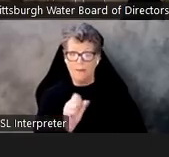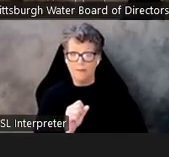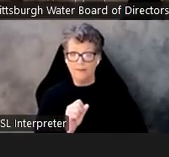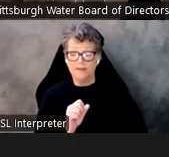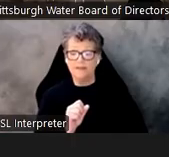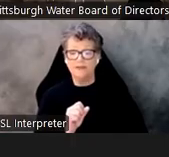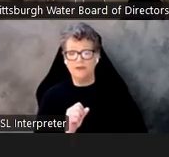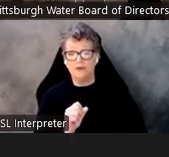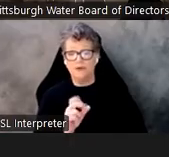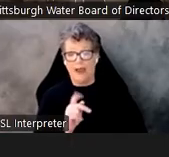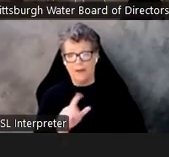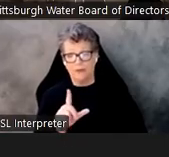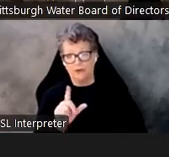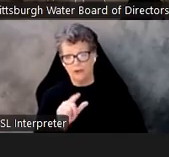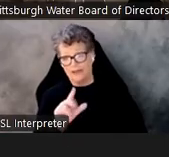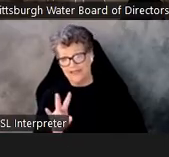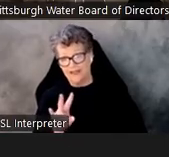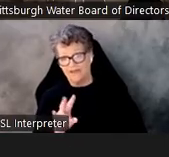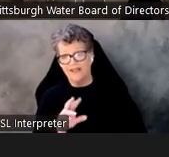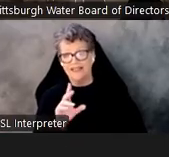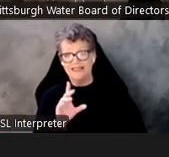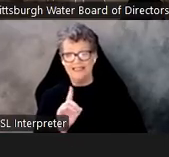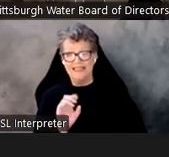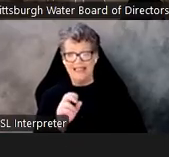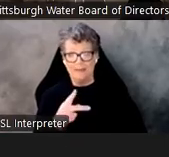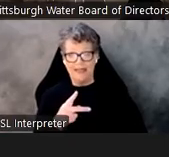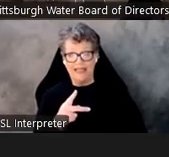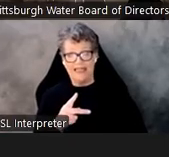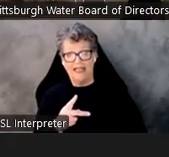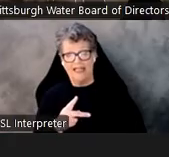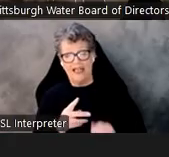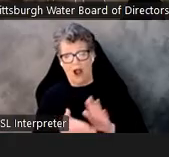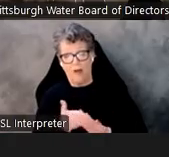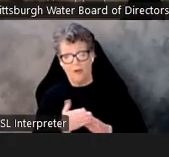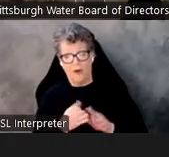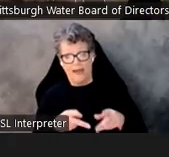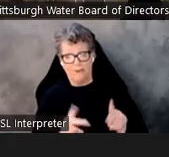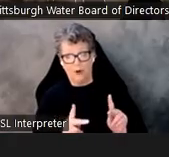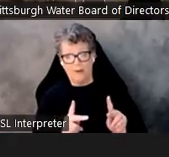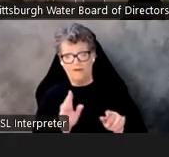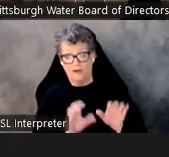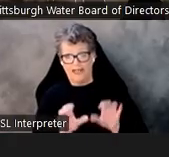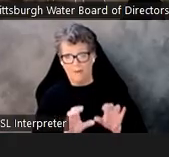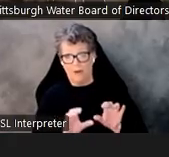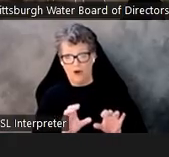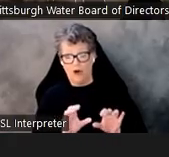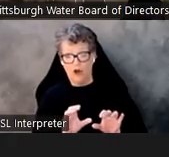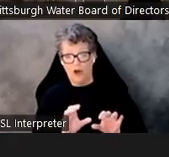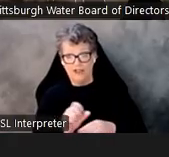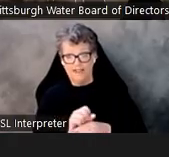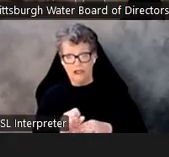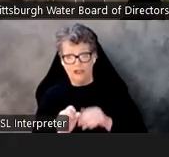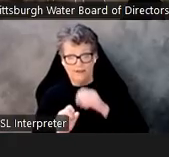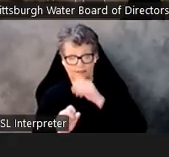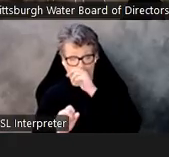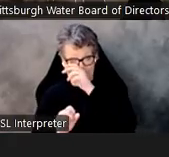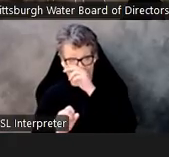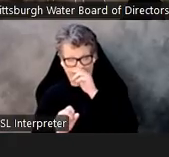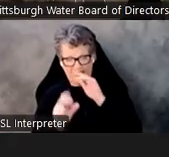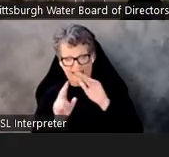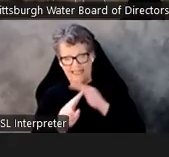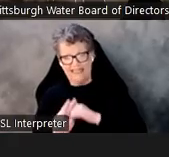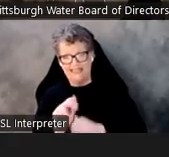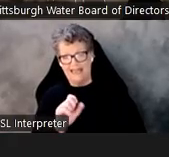April 27th, and the DEP operating permit for the chemical addition station is anticipated the week of April 13th.